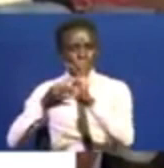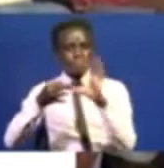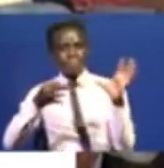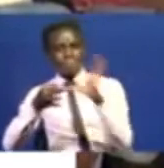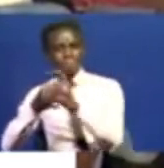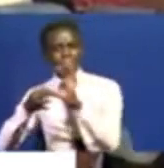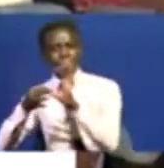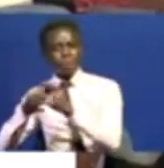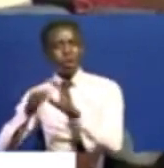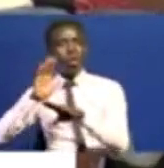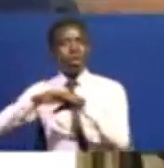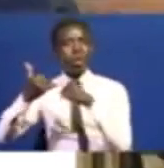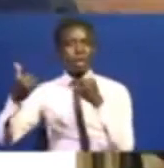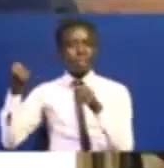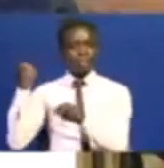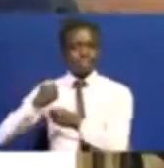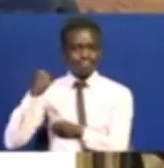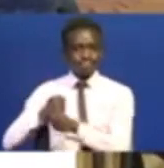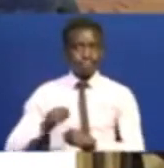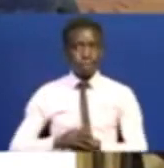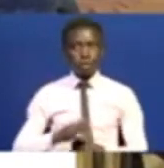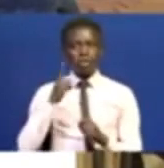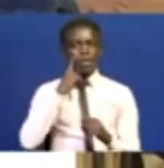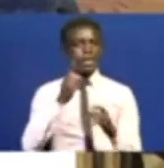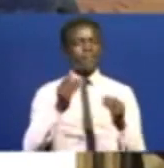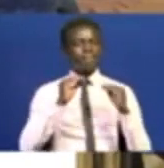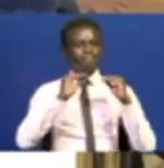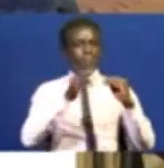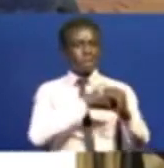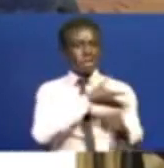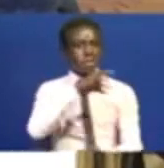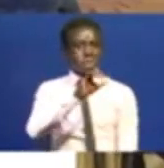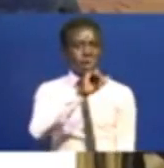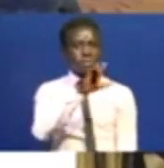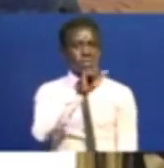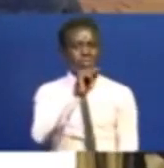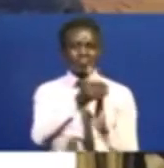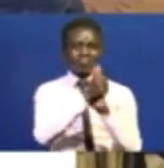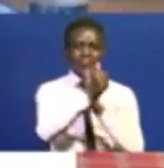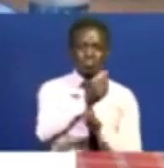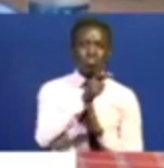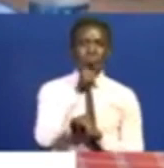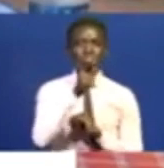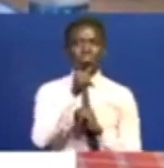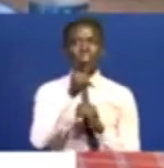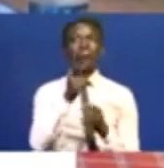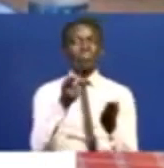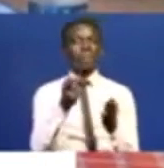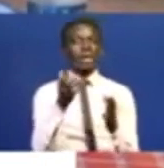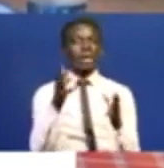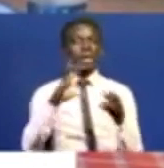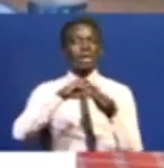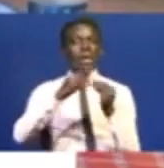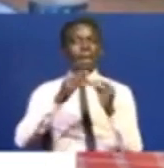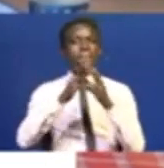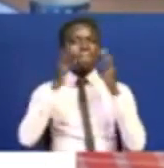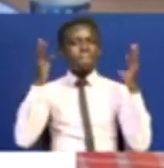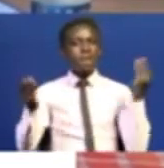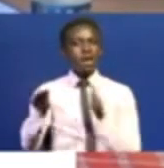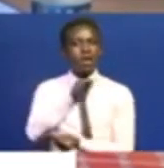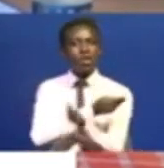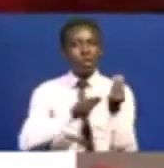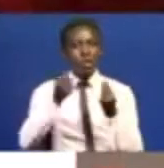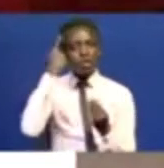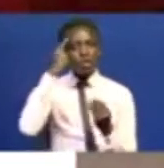that upskilling the youth in ICT skills is critical in the creation of a bigger digital economy for the country, while at the same